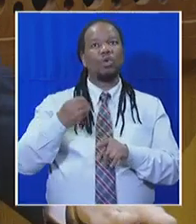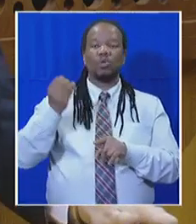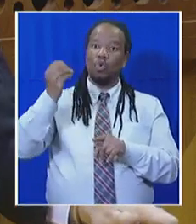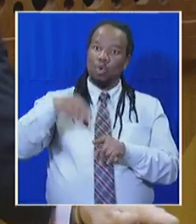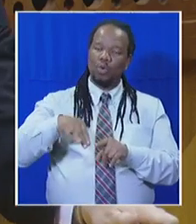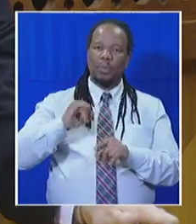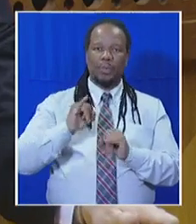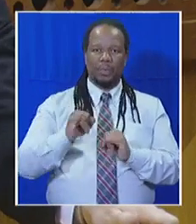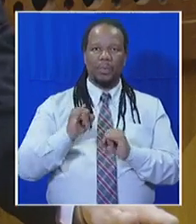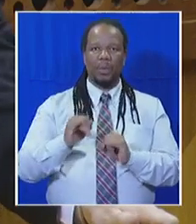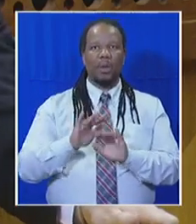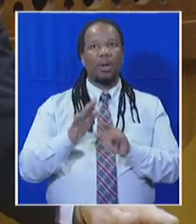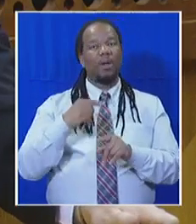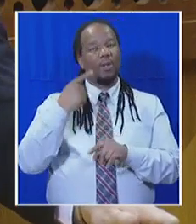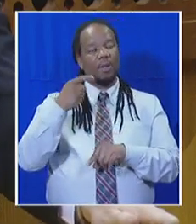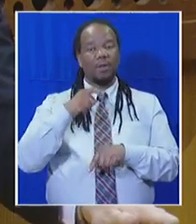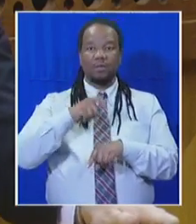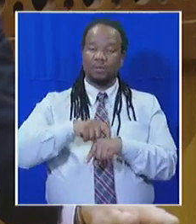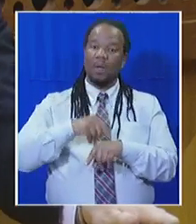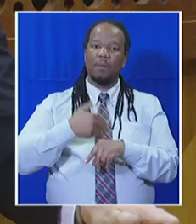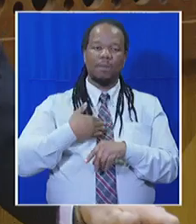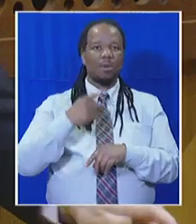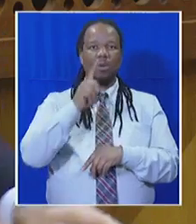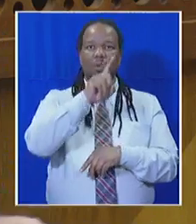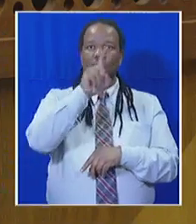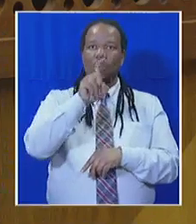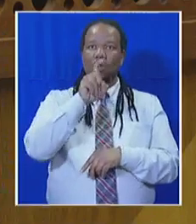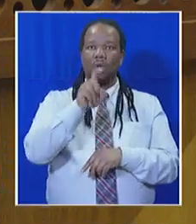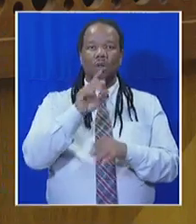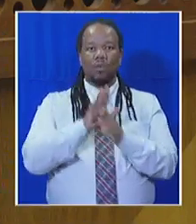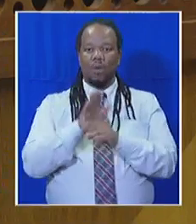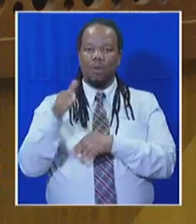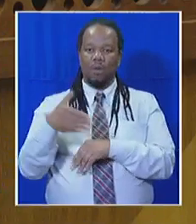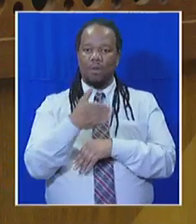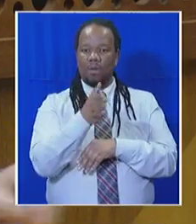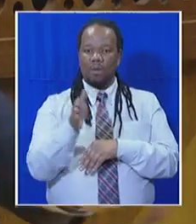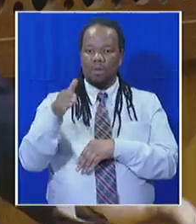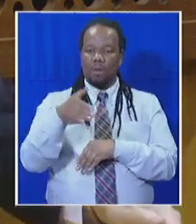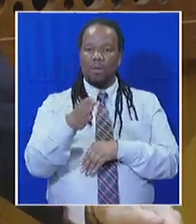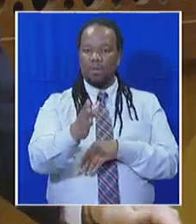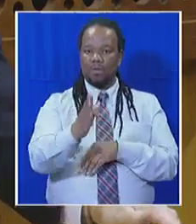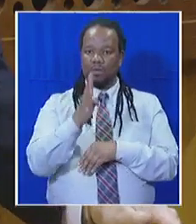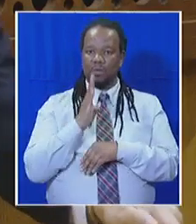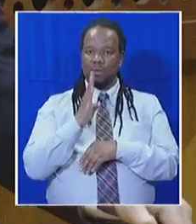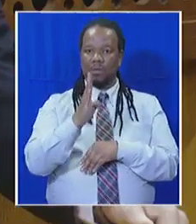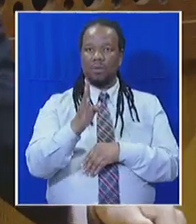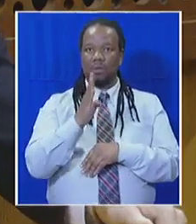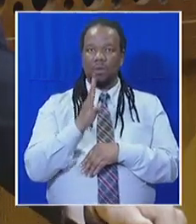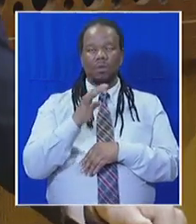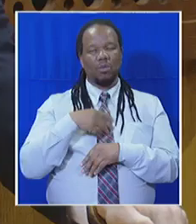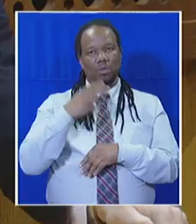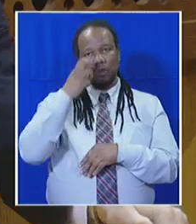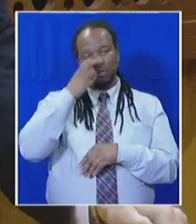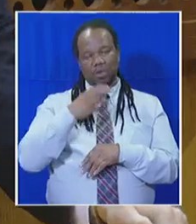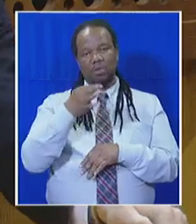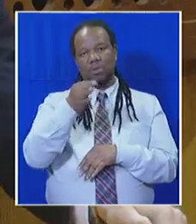badly. The next time I ask a question, stop zigzagging and answer the question as you are required to